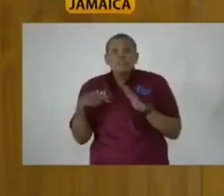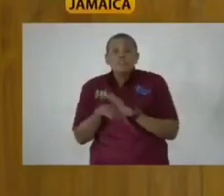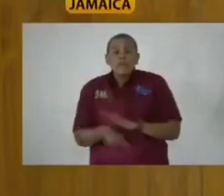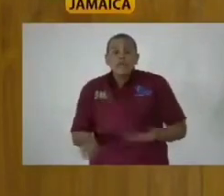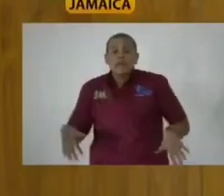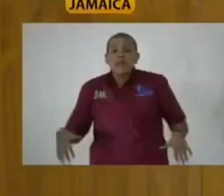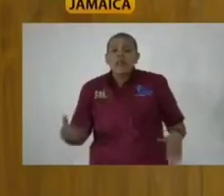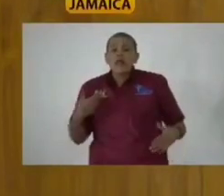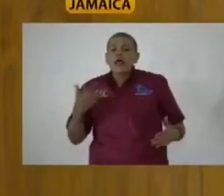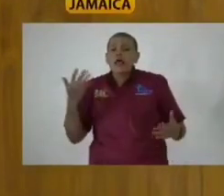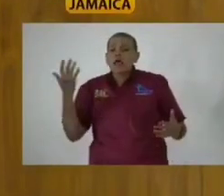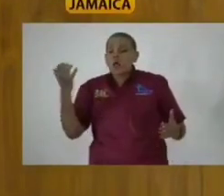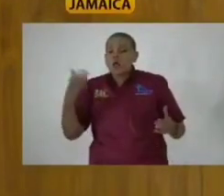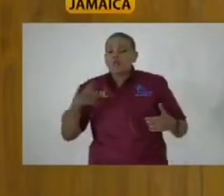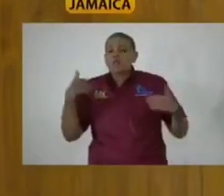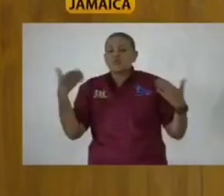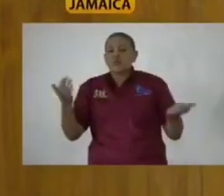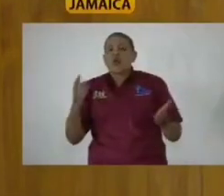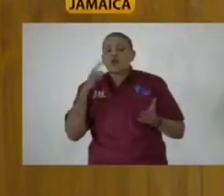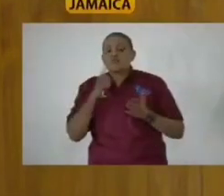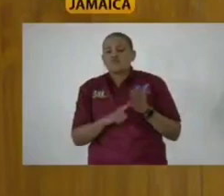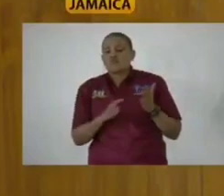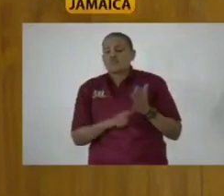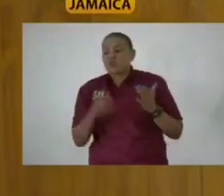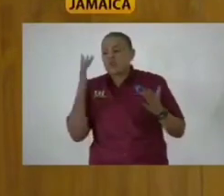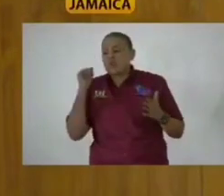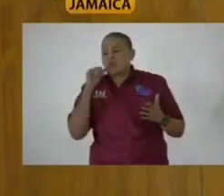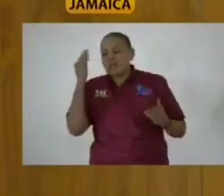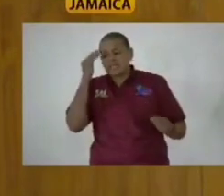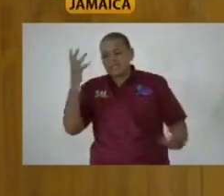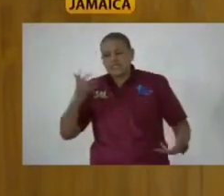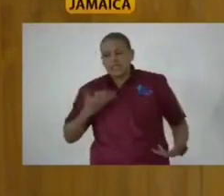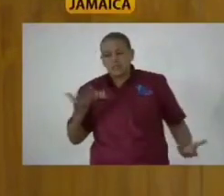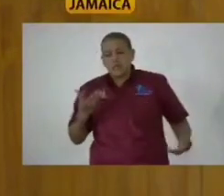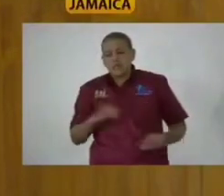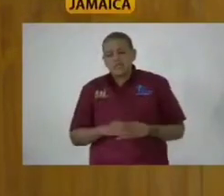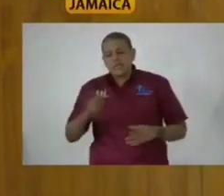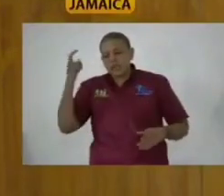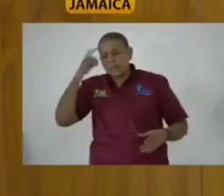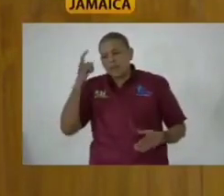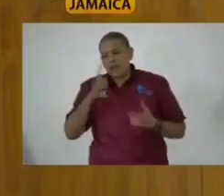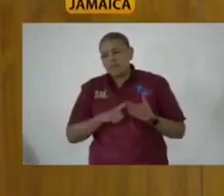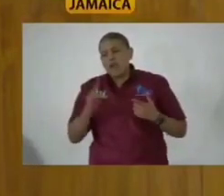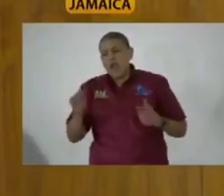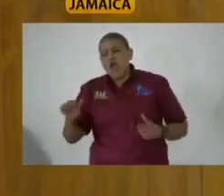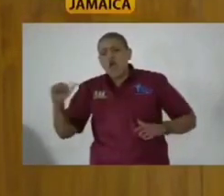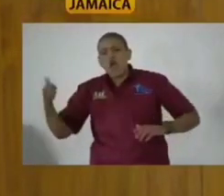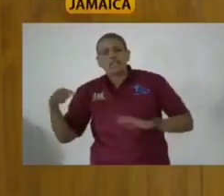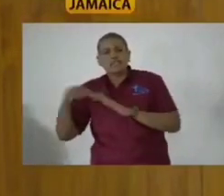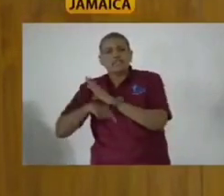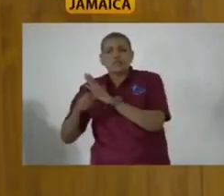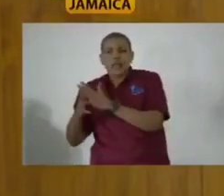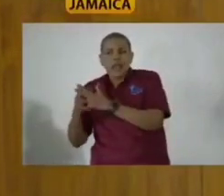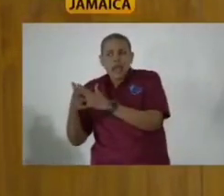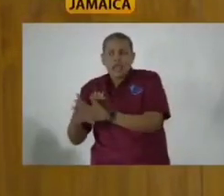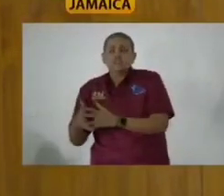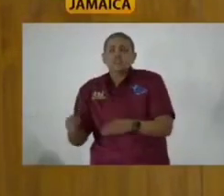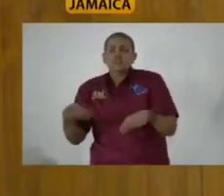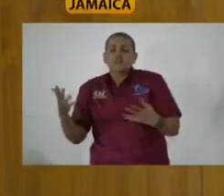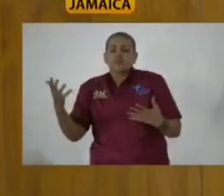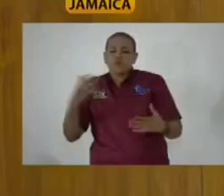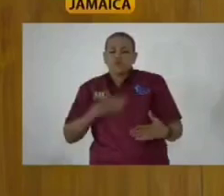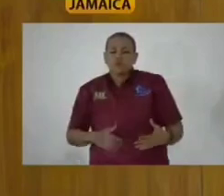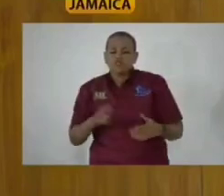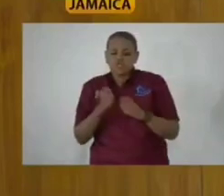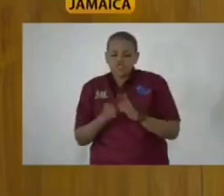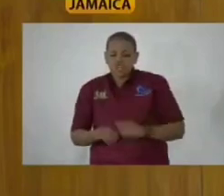go and research it, but why not just tell me what you have in mind? And are there any other deeply entrenched provisions that you wish